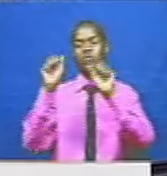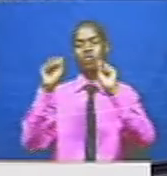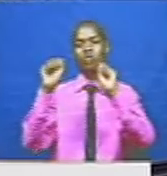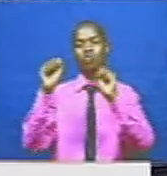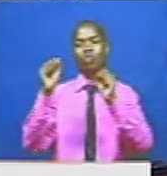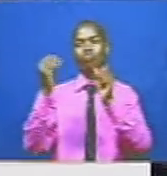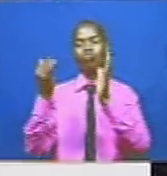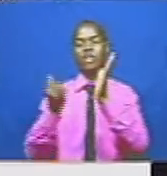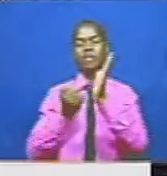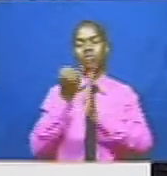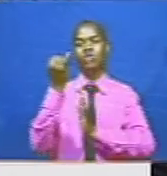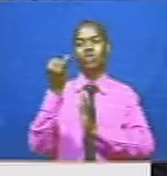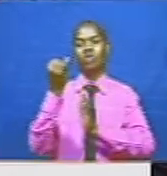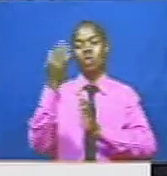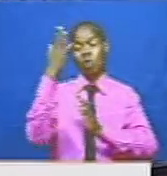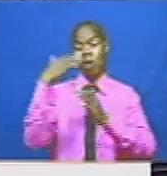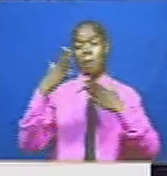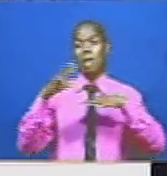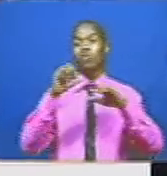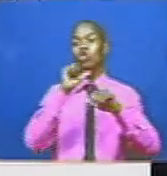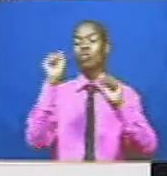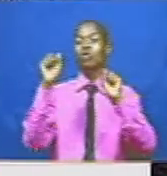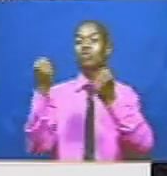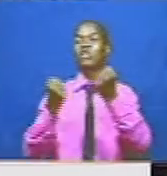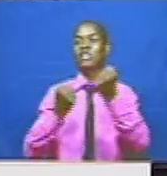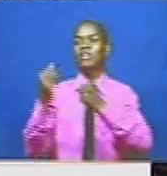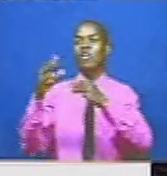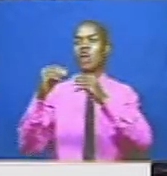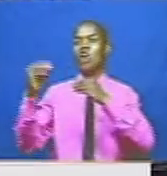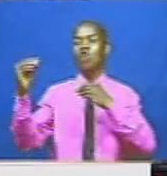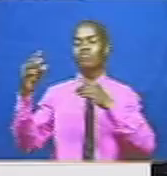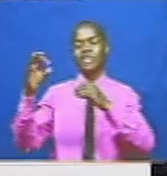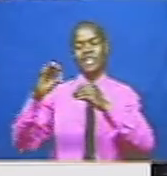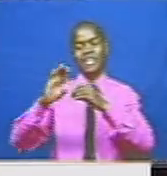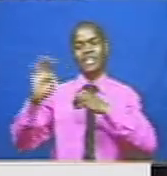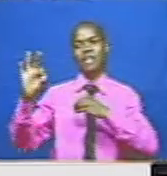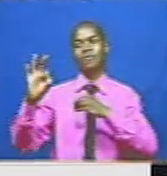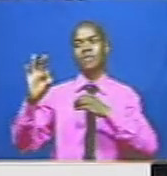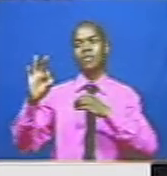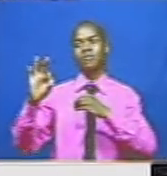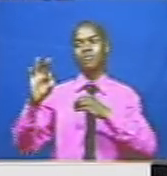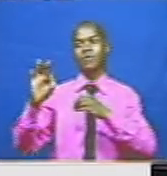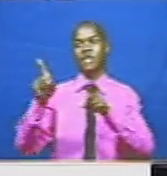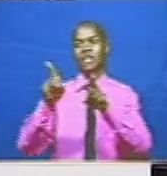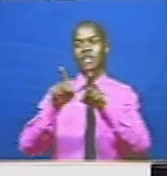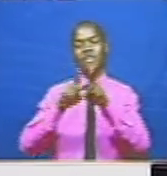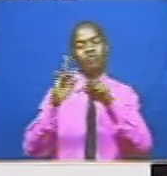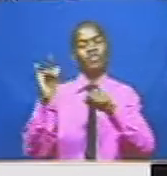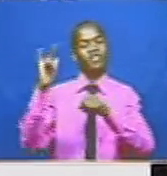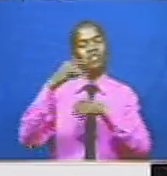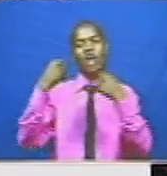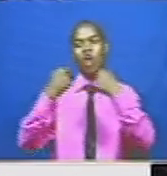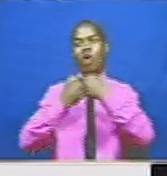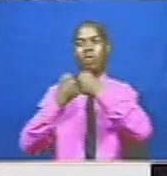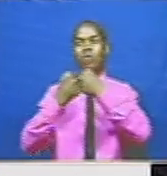then people cannot drive long distances, or people who thought flights are more expensive. Now you can see even online, airlines are competing on the price range. You